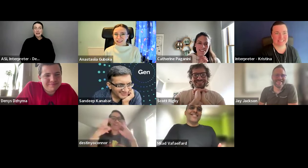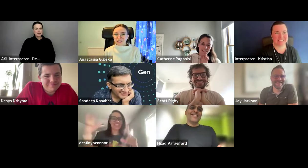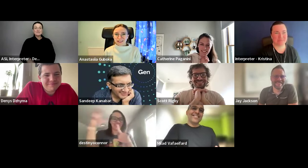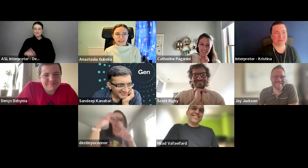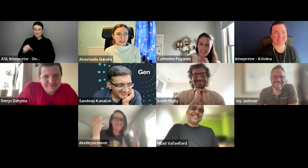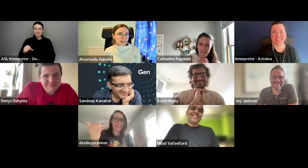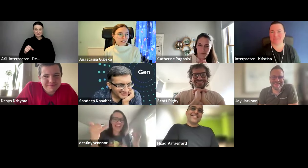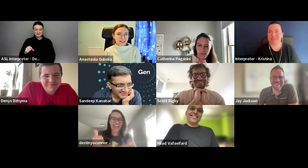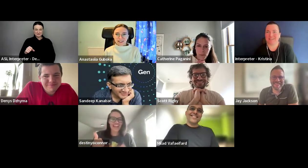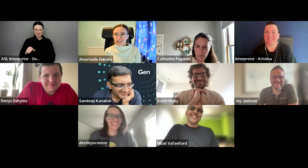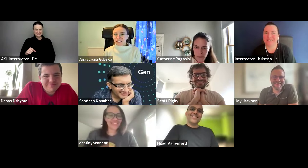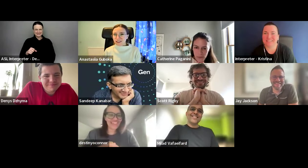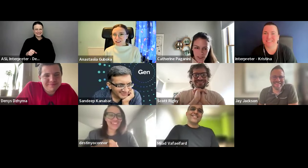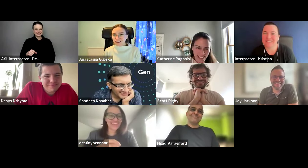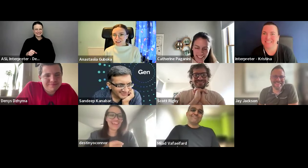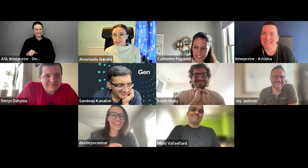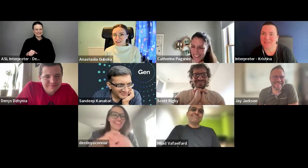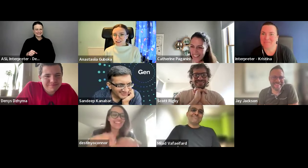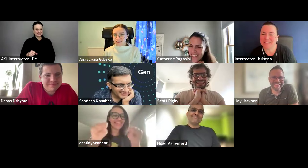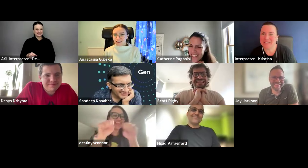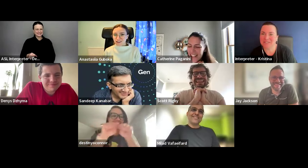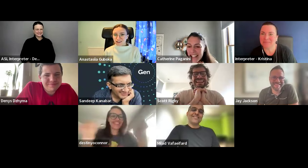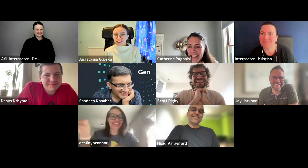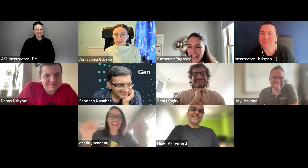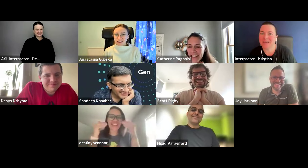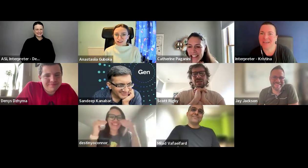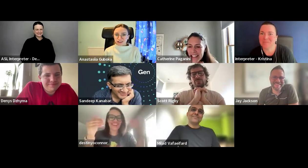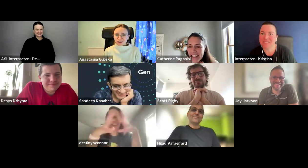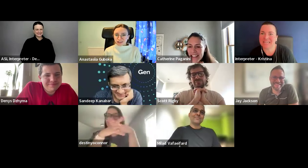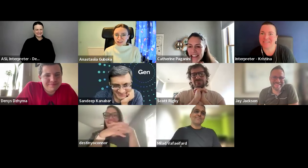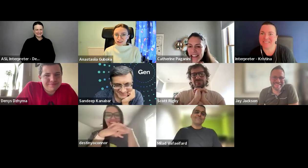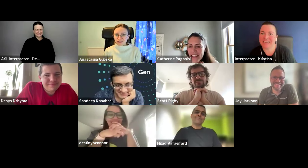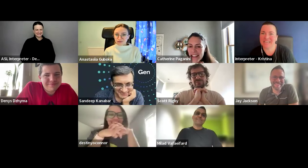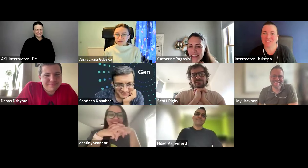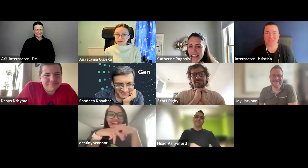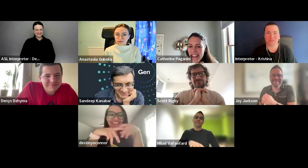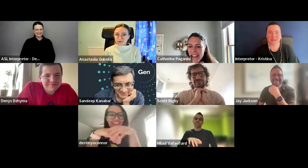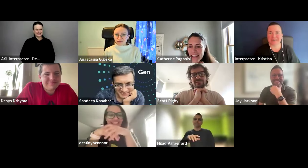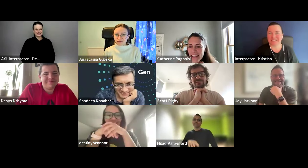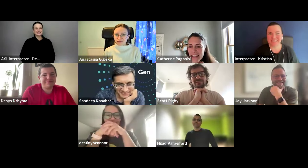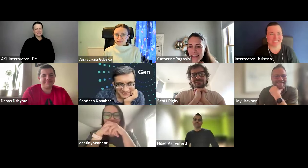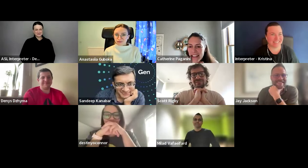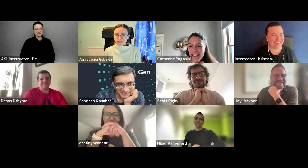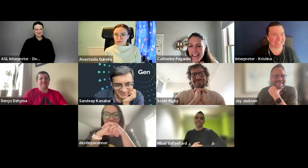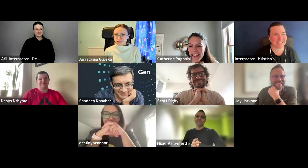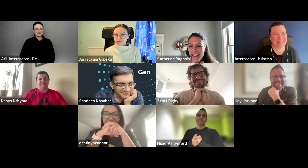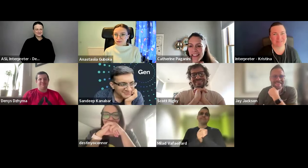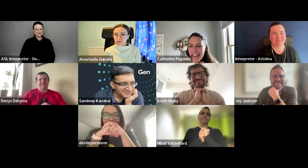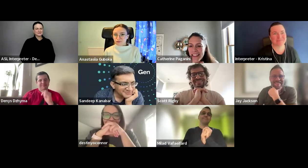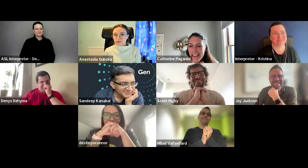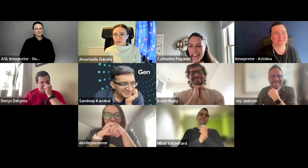Right? This is the best, says Milad. Yeah, best ever. Taking the stage. All right.